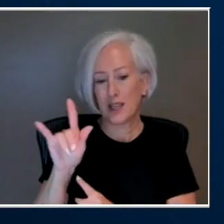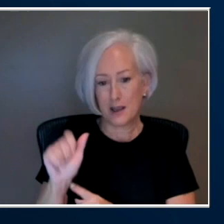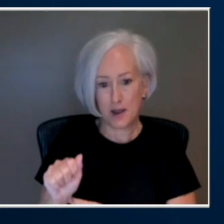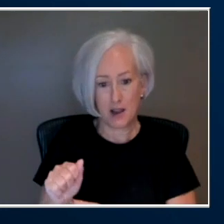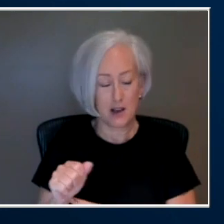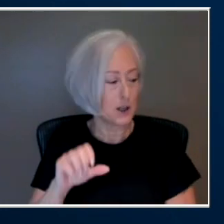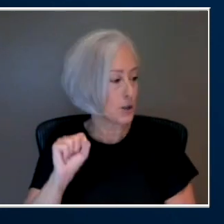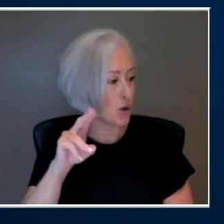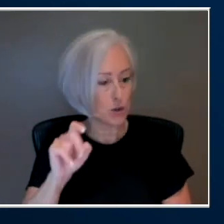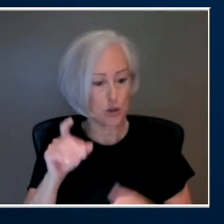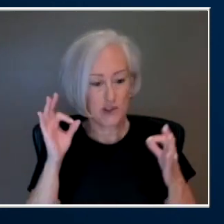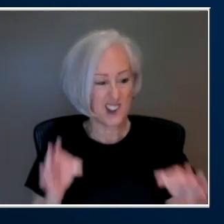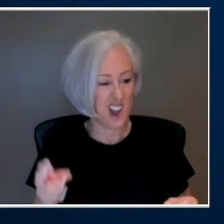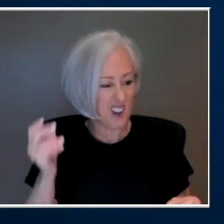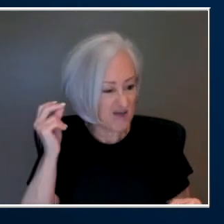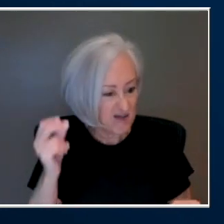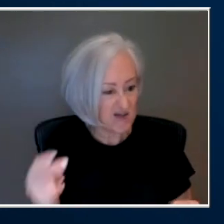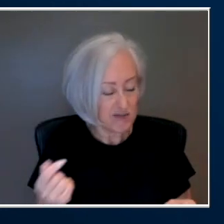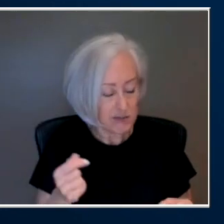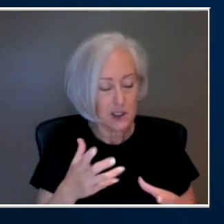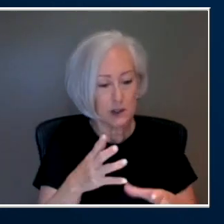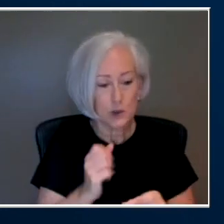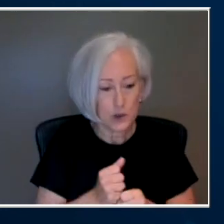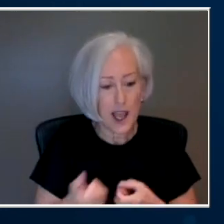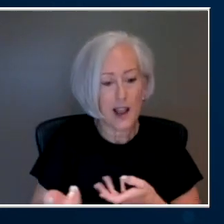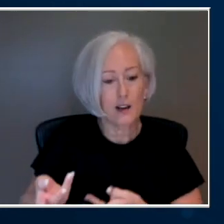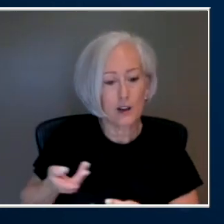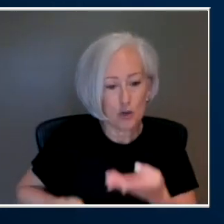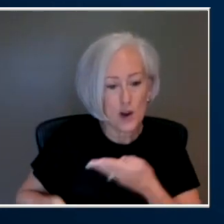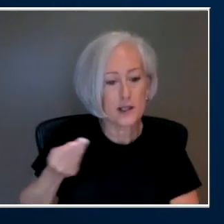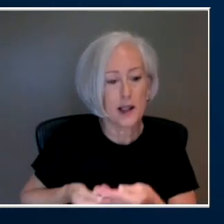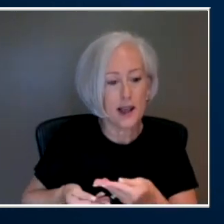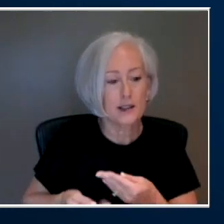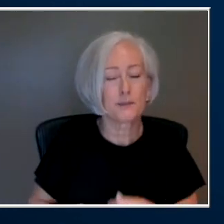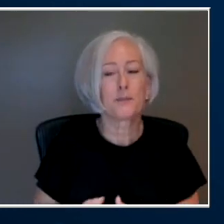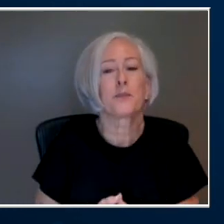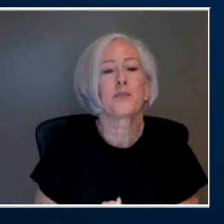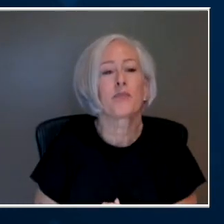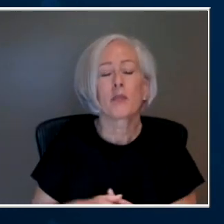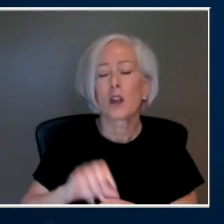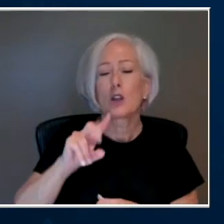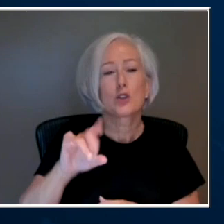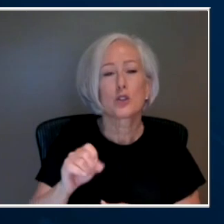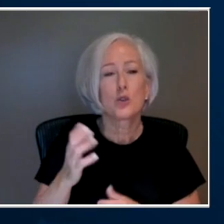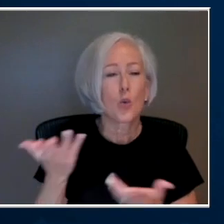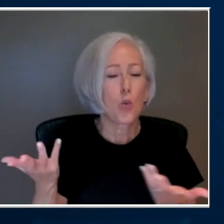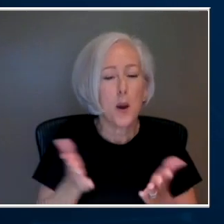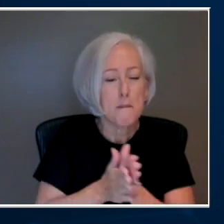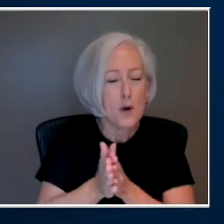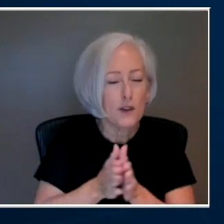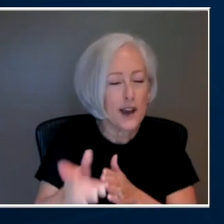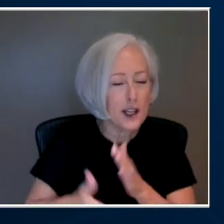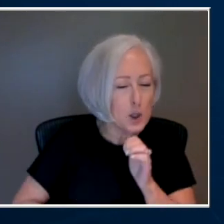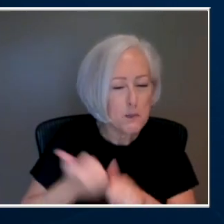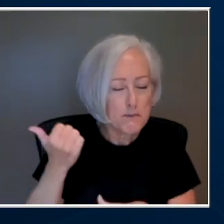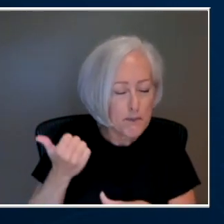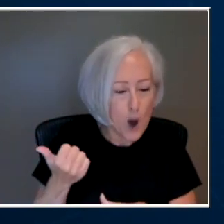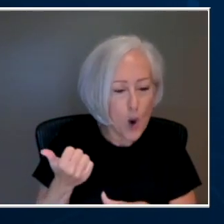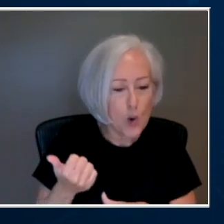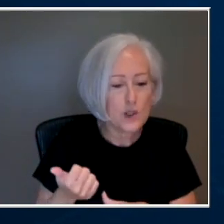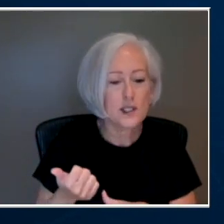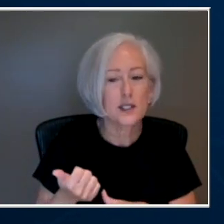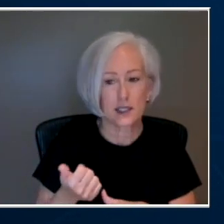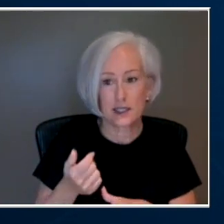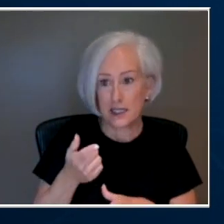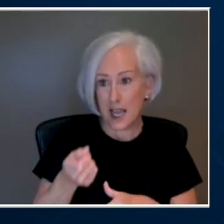to go ahead and get the transplant. Sue, what motivated you the most? And I want to precede this by saying you have shared